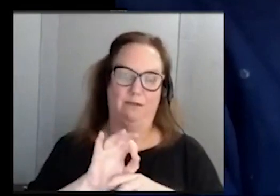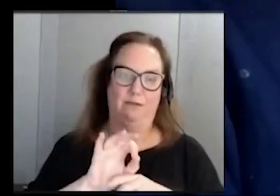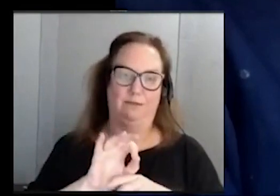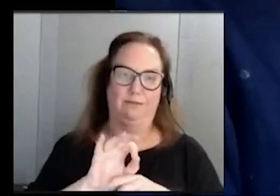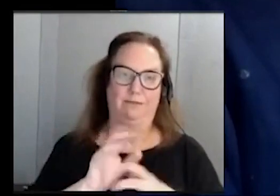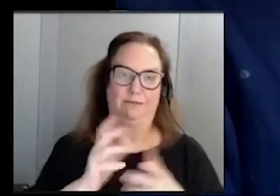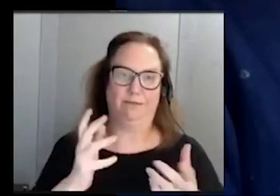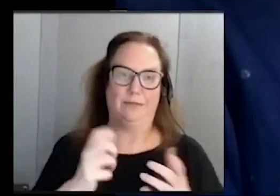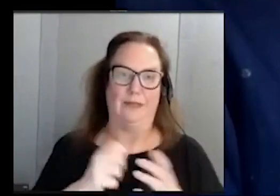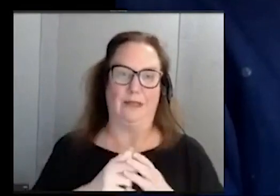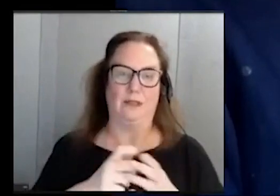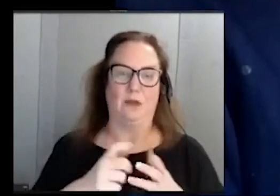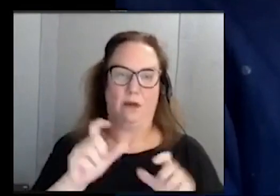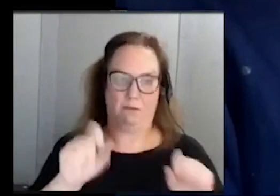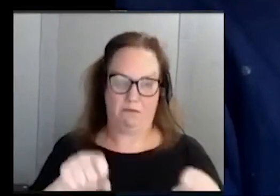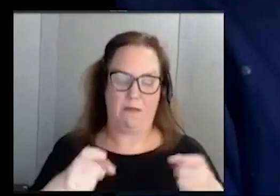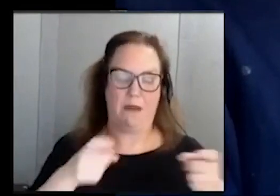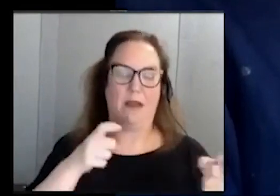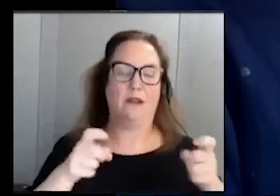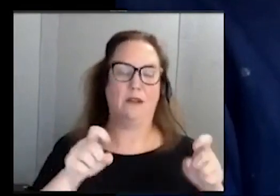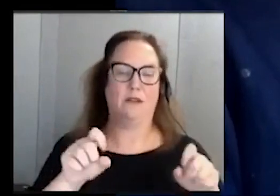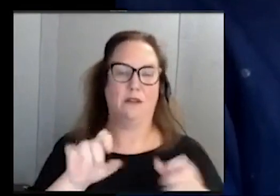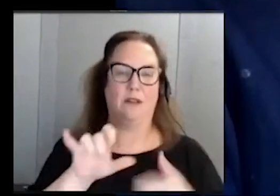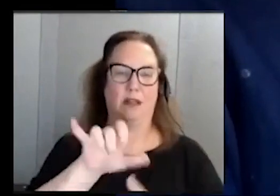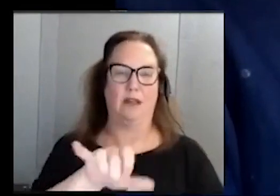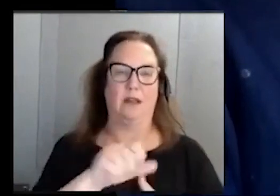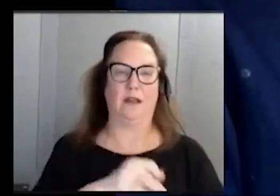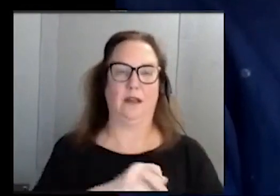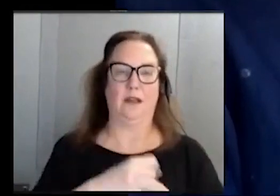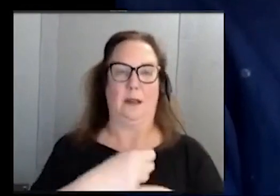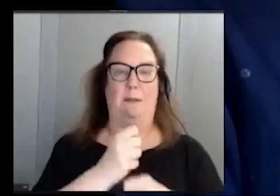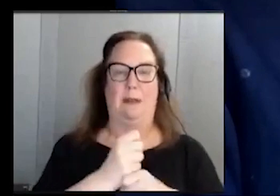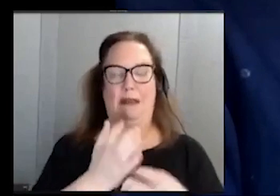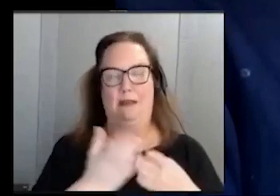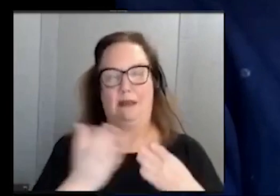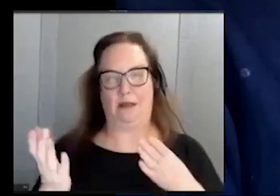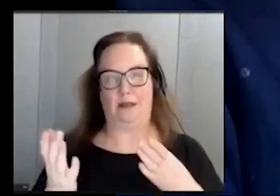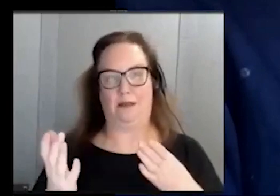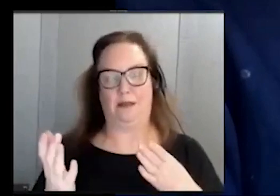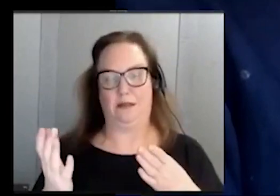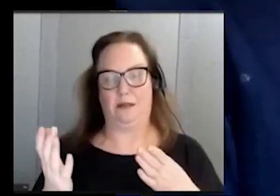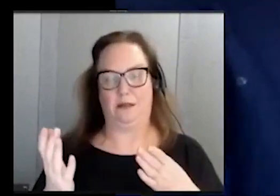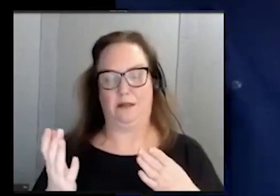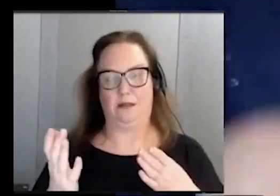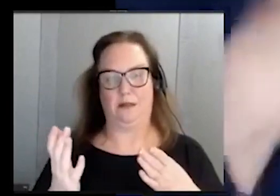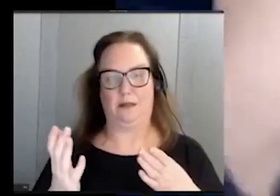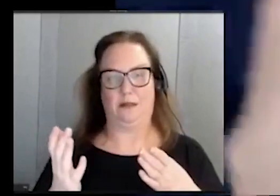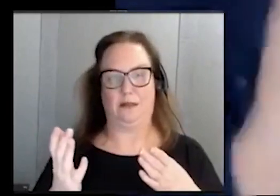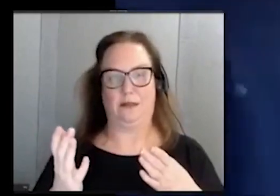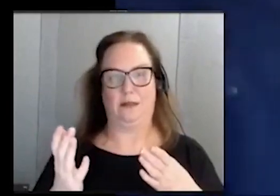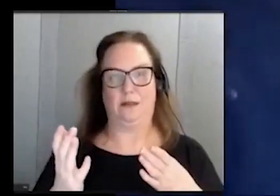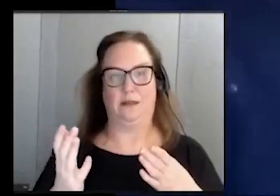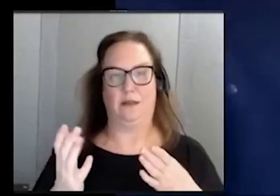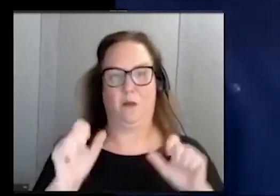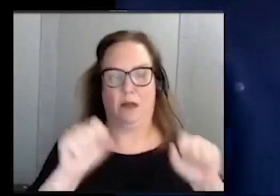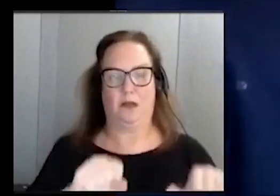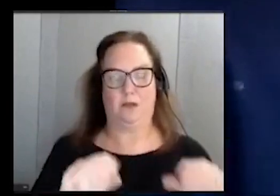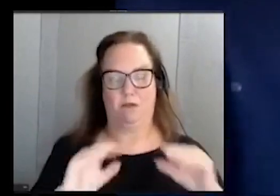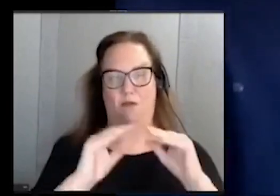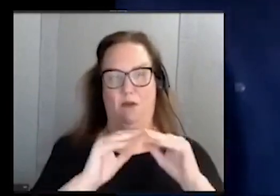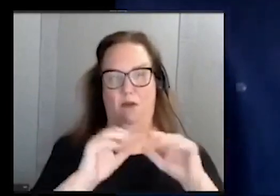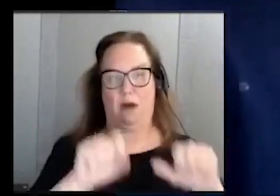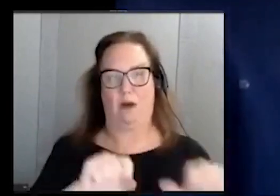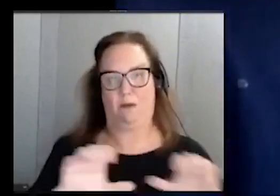way to manage that, it made things a lot, brought things where I could do more of what I wanted to do in